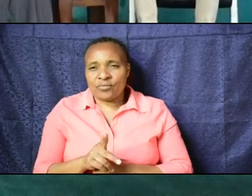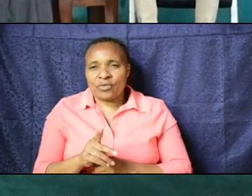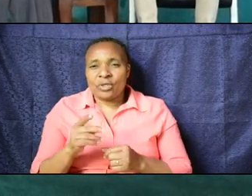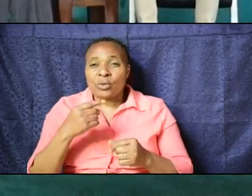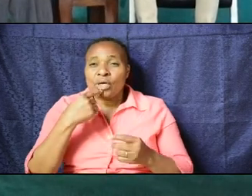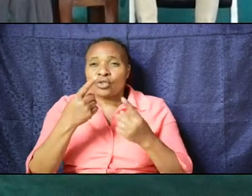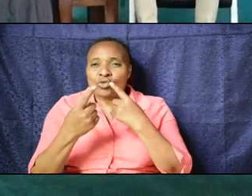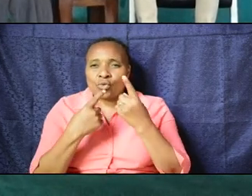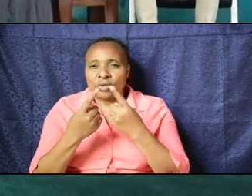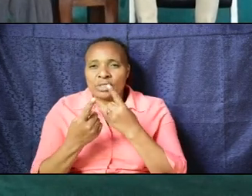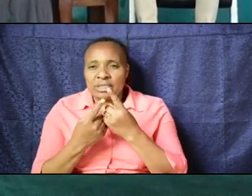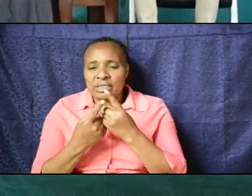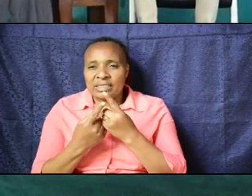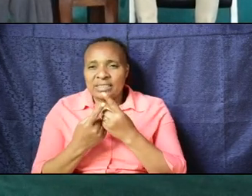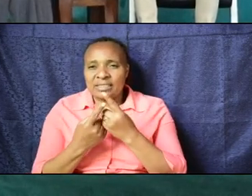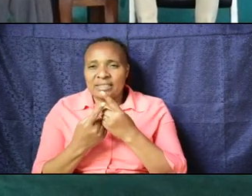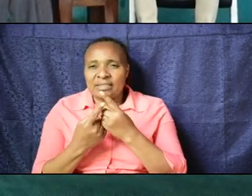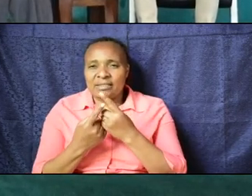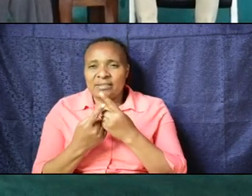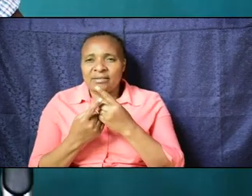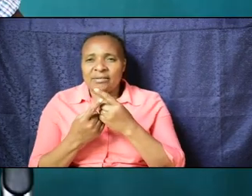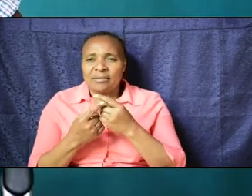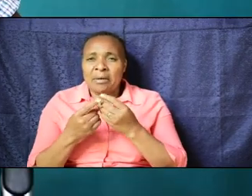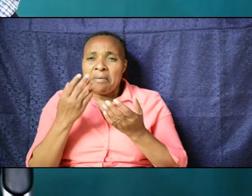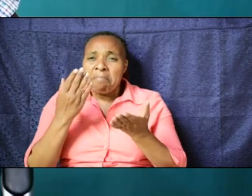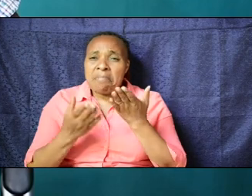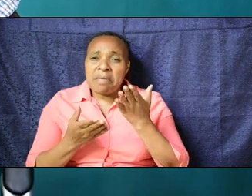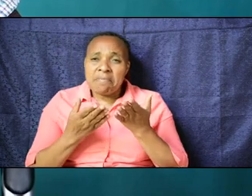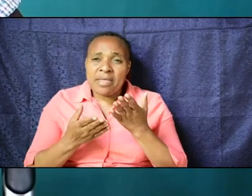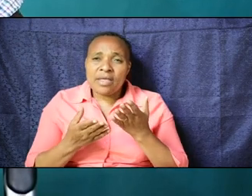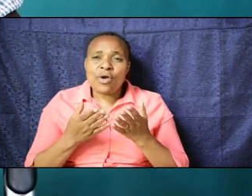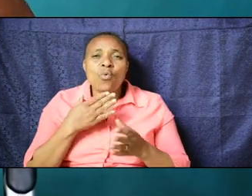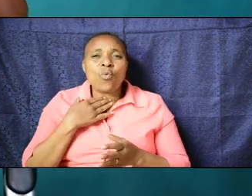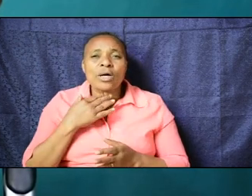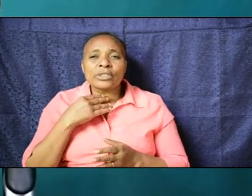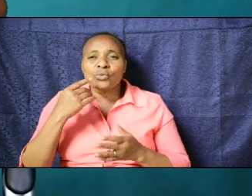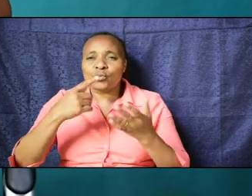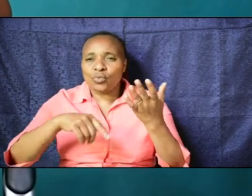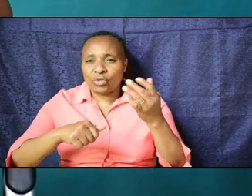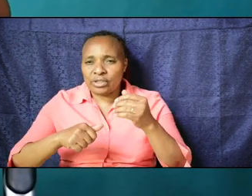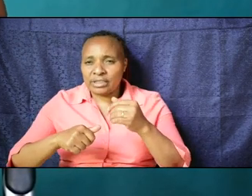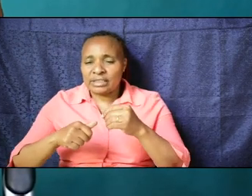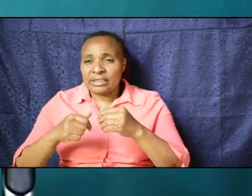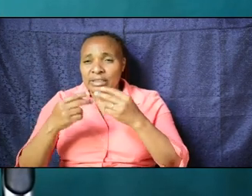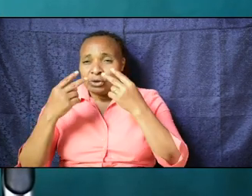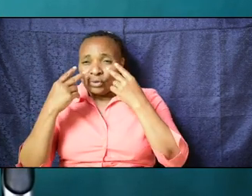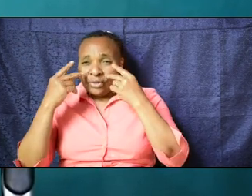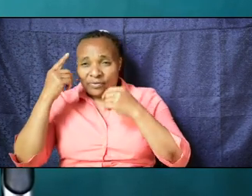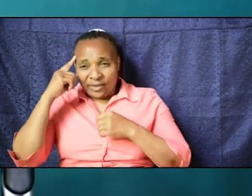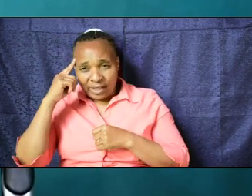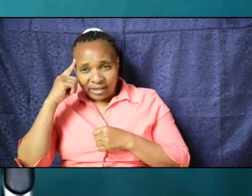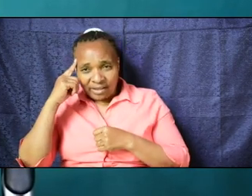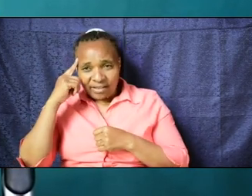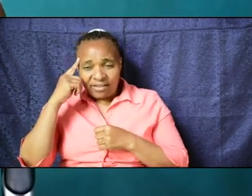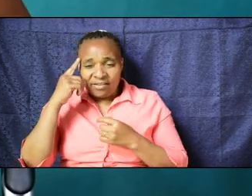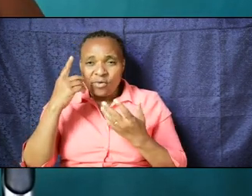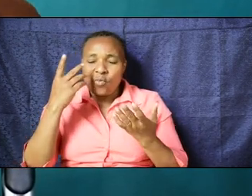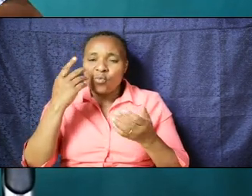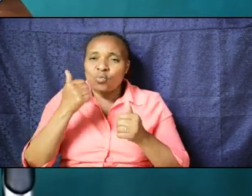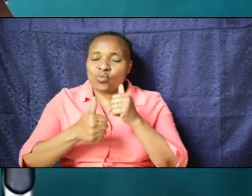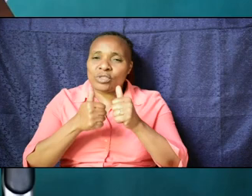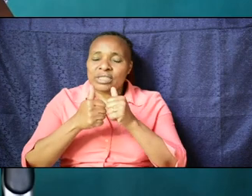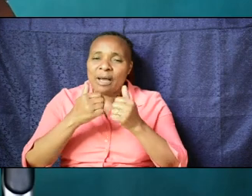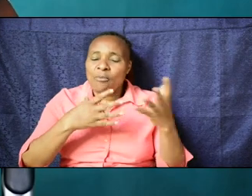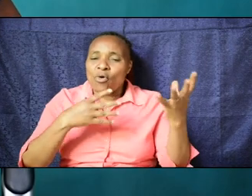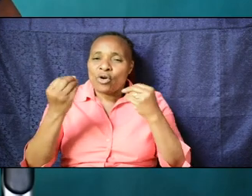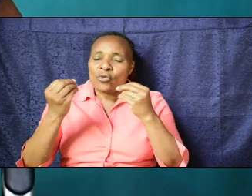we're told to say whether we prefer in the "What Do You Think" sections, which I'm going to go